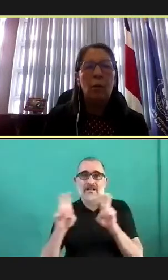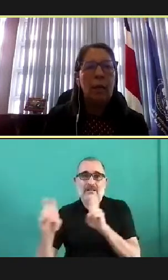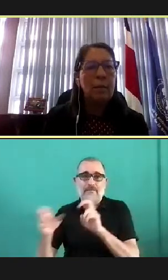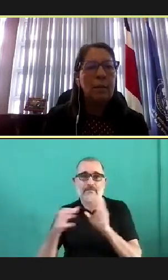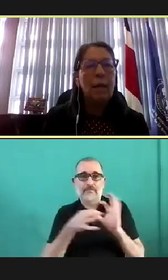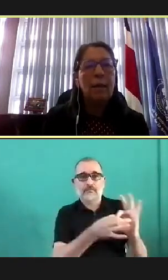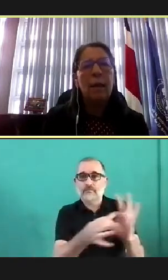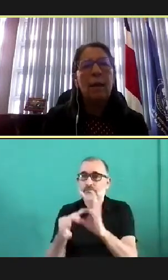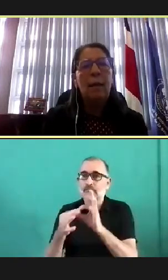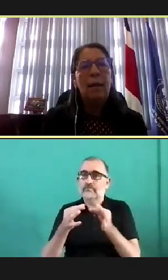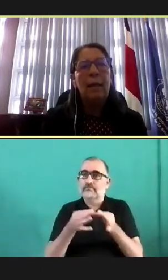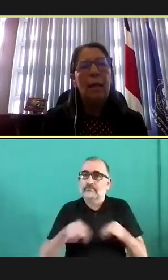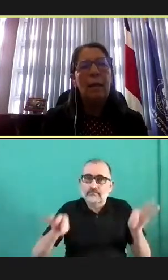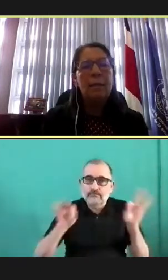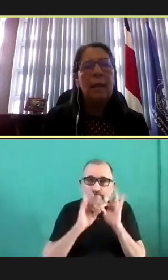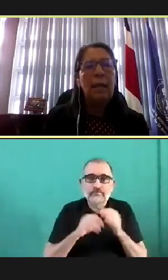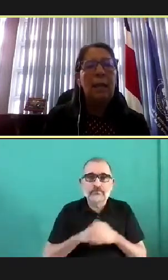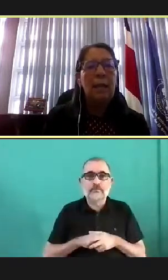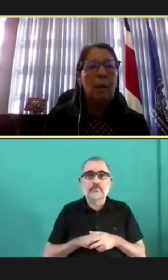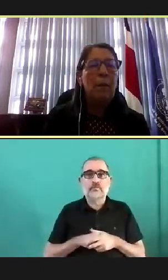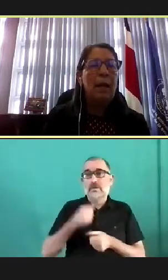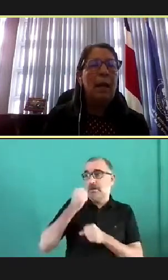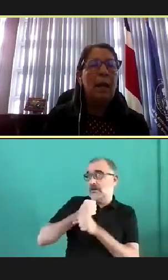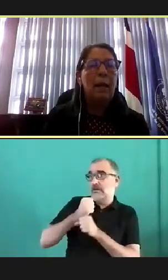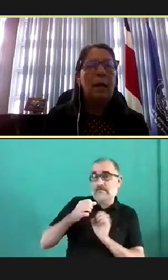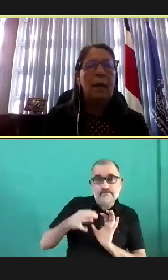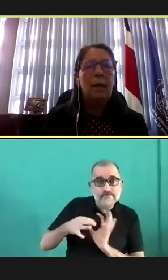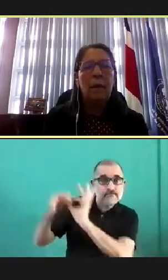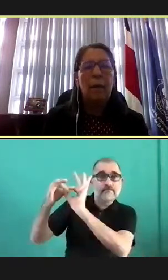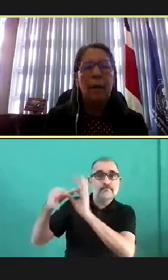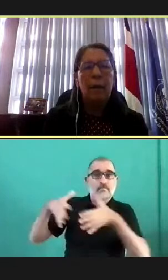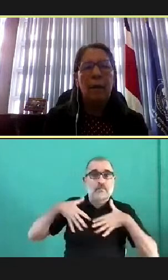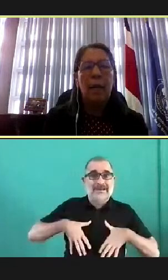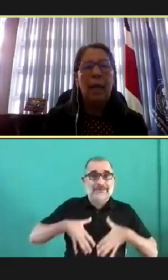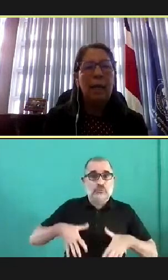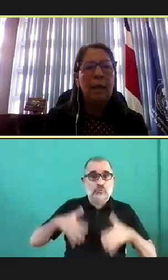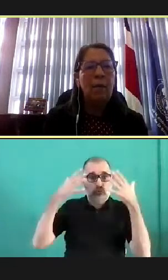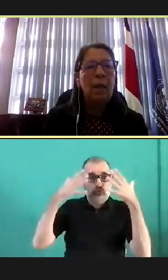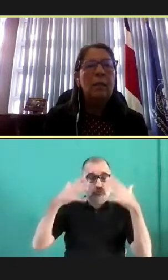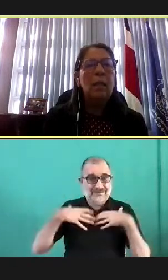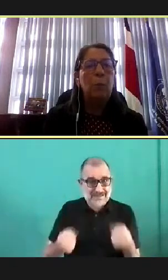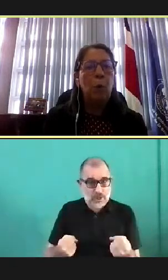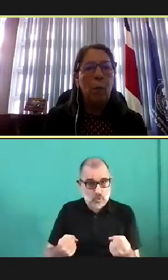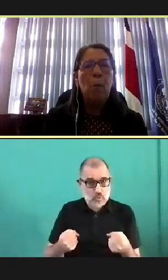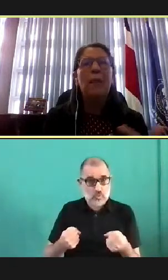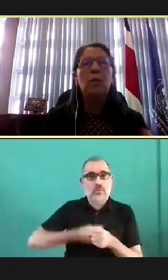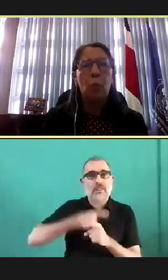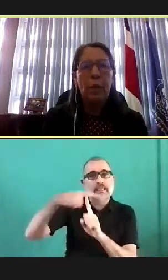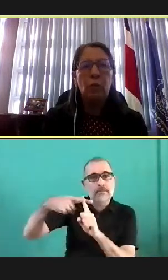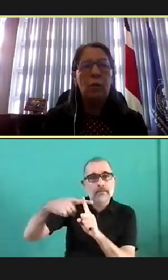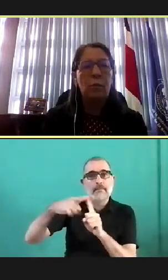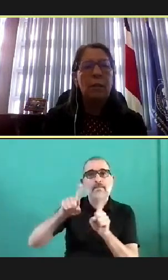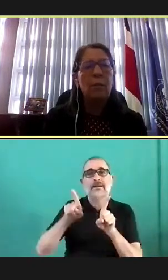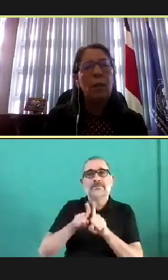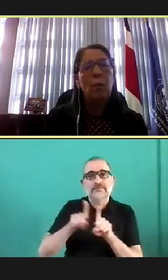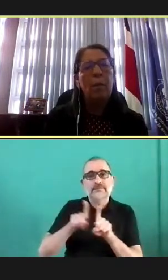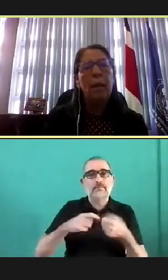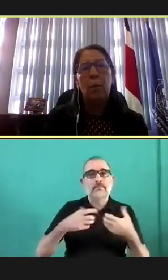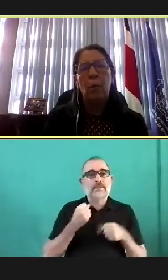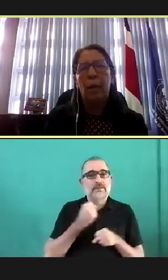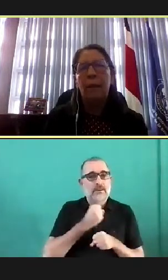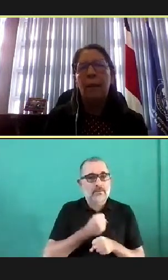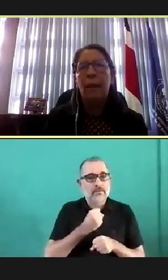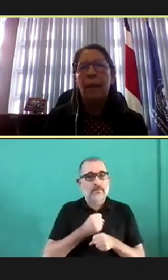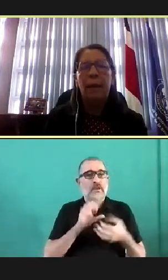Health and working with the Ministry of Finance and the legislative branch,